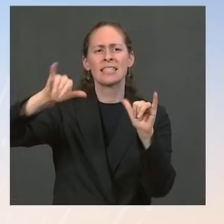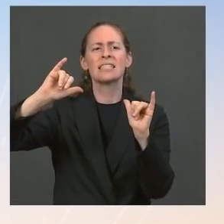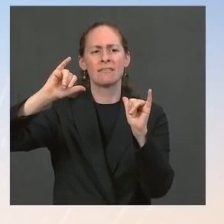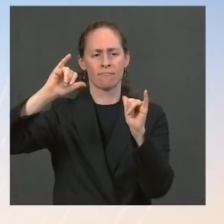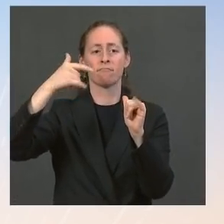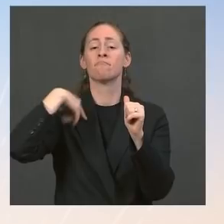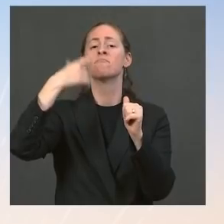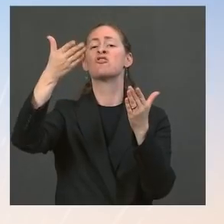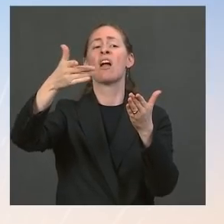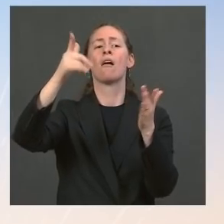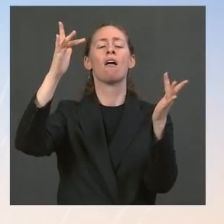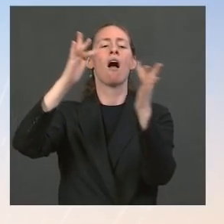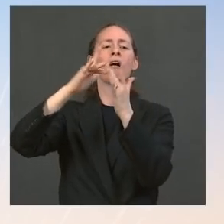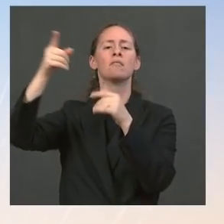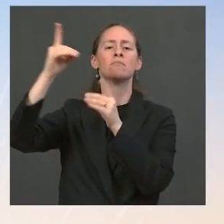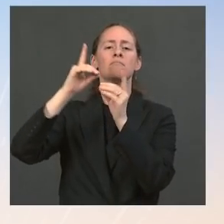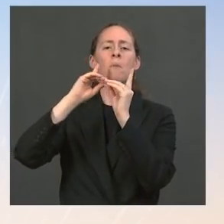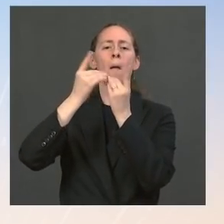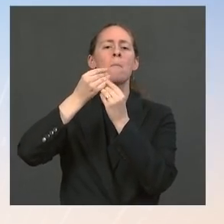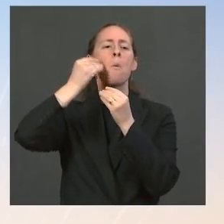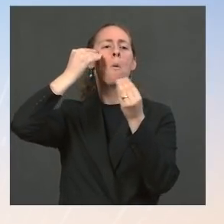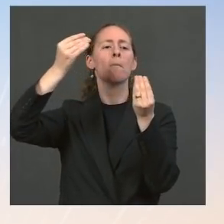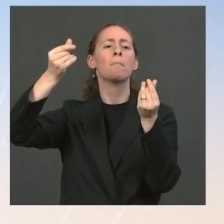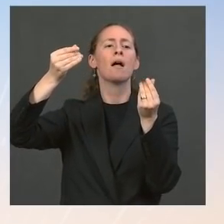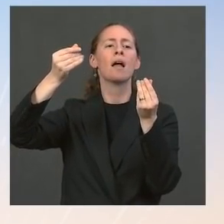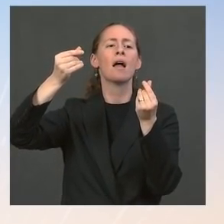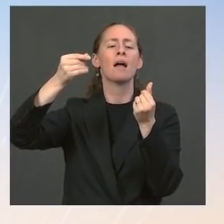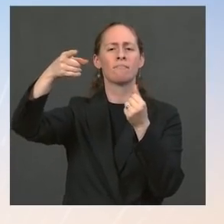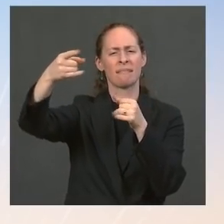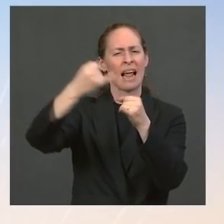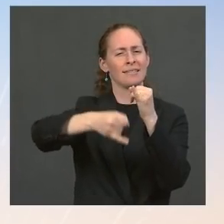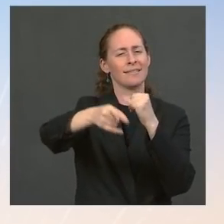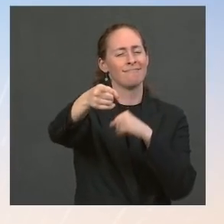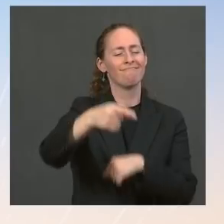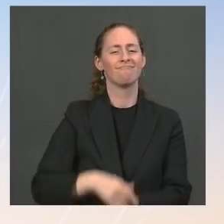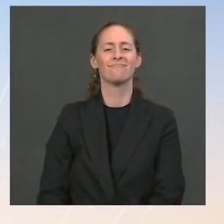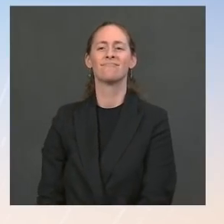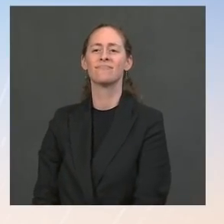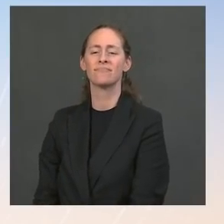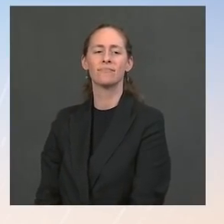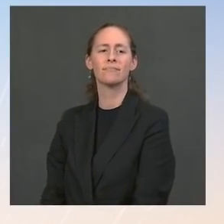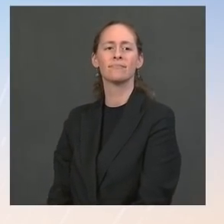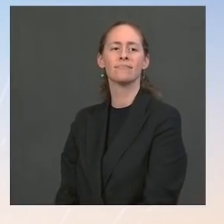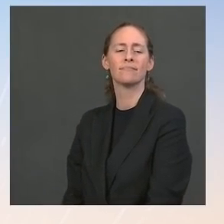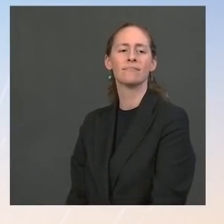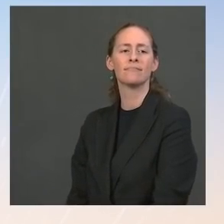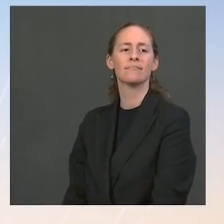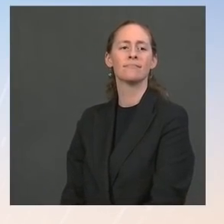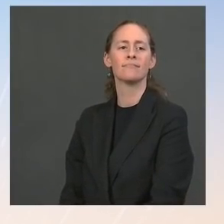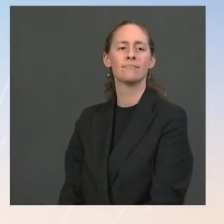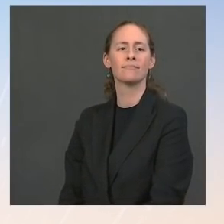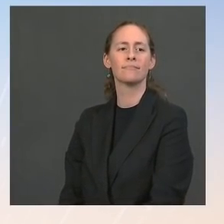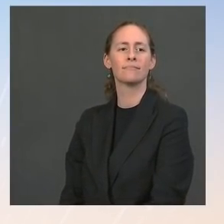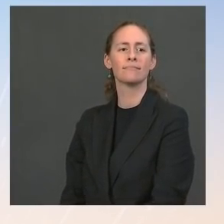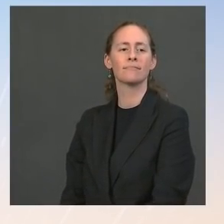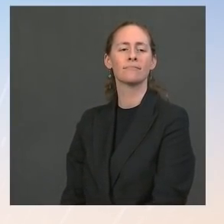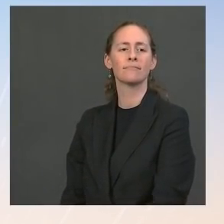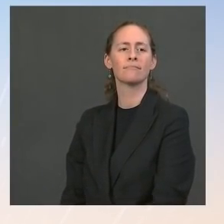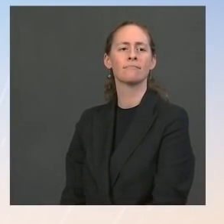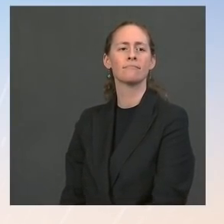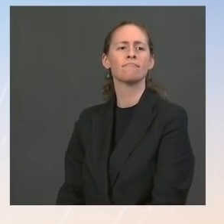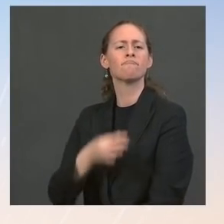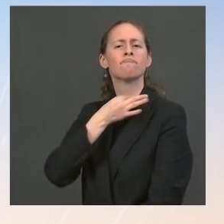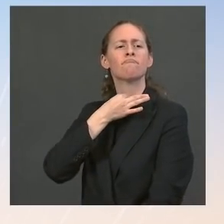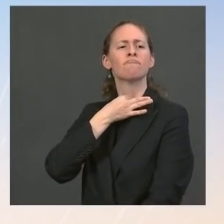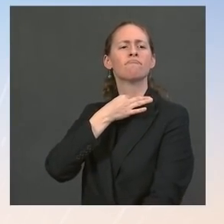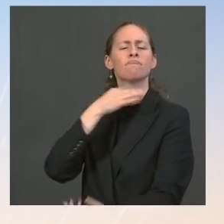any update. Brian, why don't we go to you last? Thank you very much, and I appreciate it. I wanted to ask what the president's reaction is to Democratic